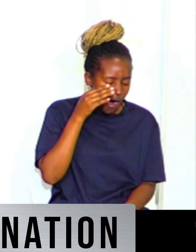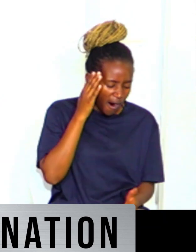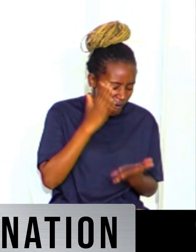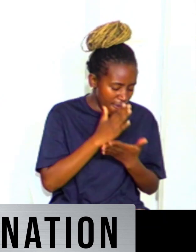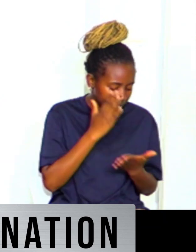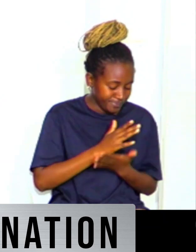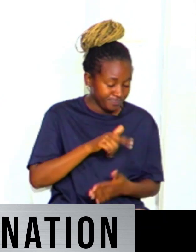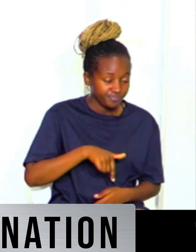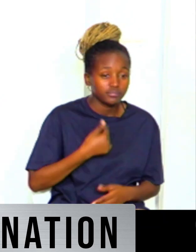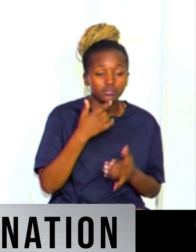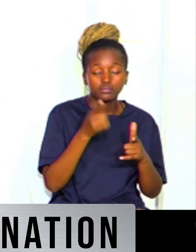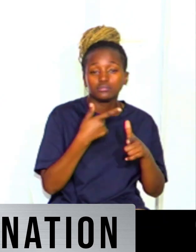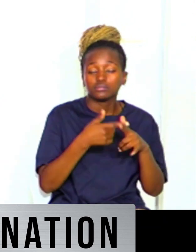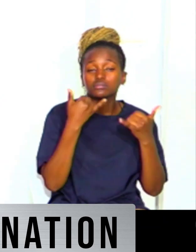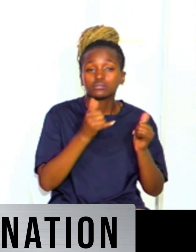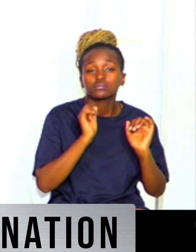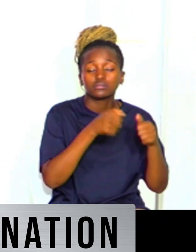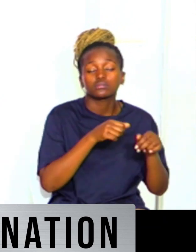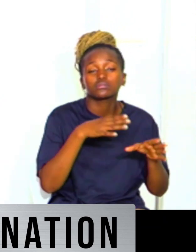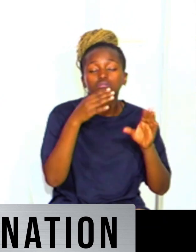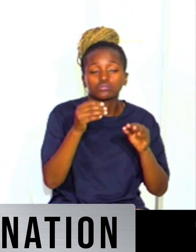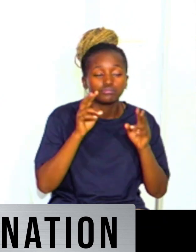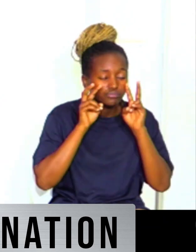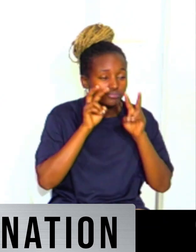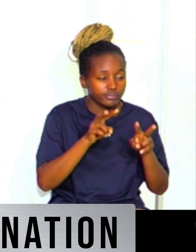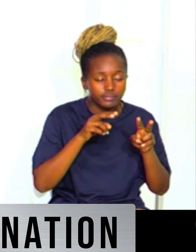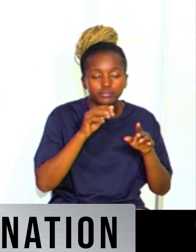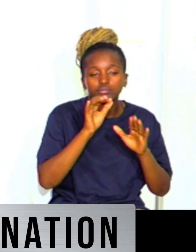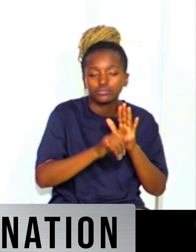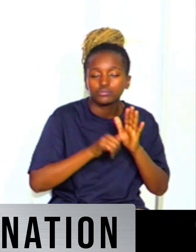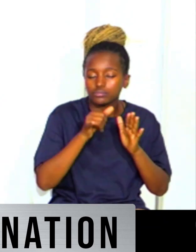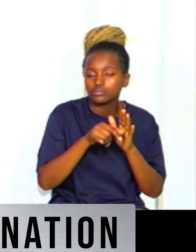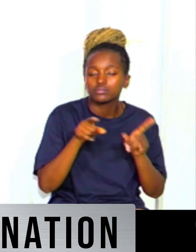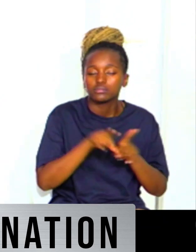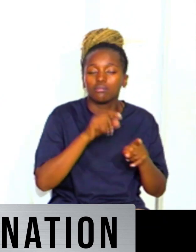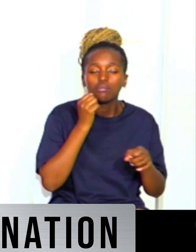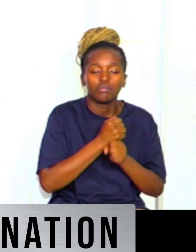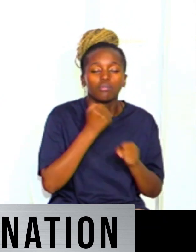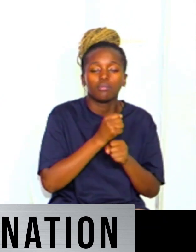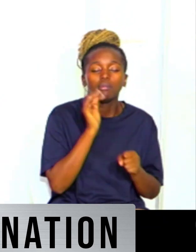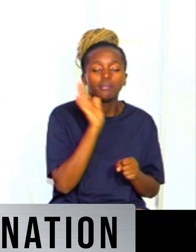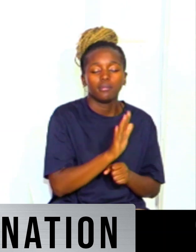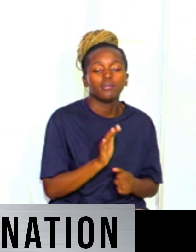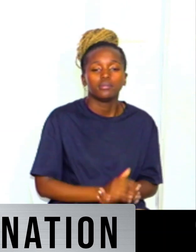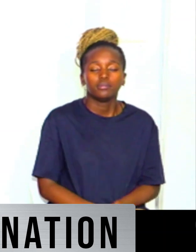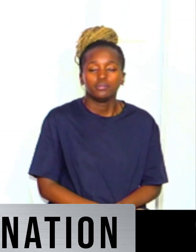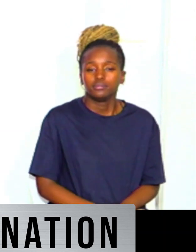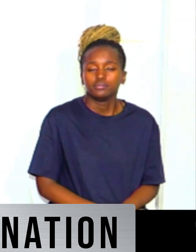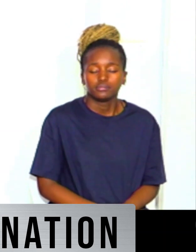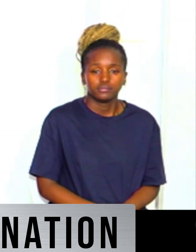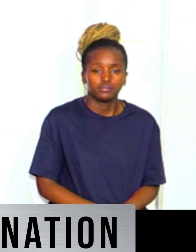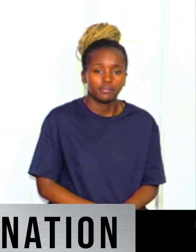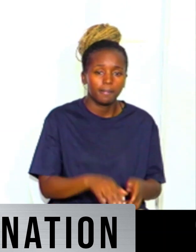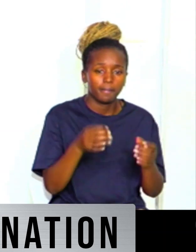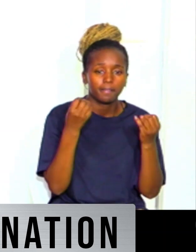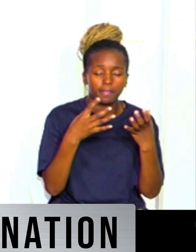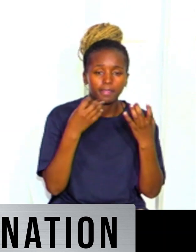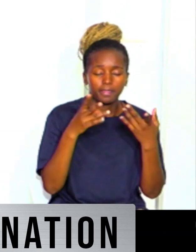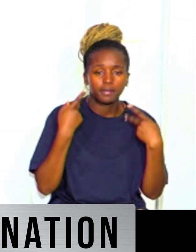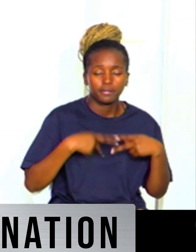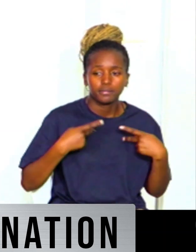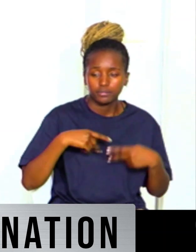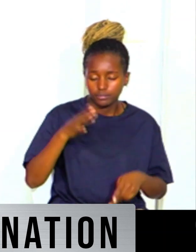are. Ukiulizwa ni nani governor wa Turkana, you need to ask. Many people know governor wa